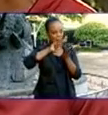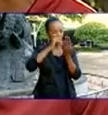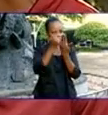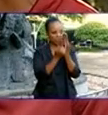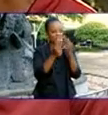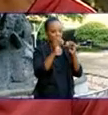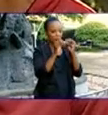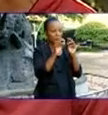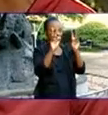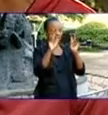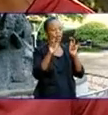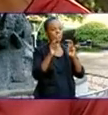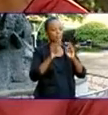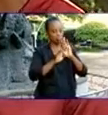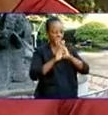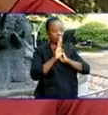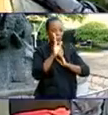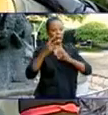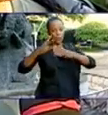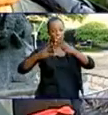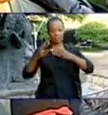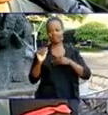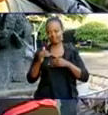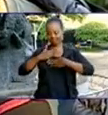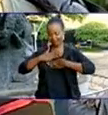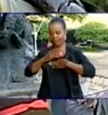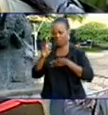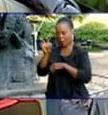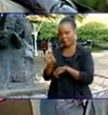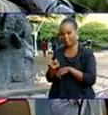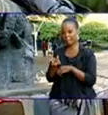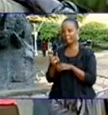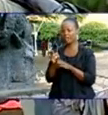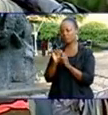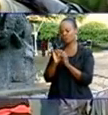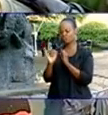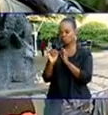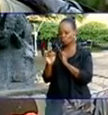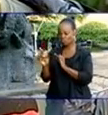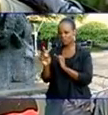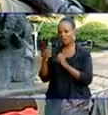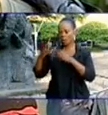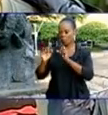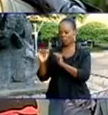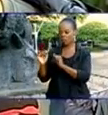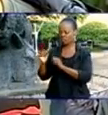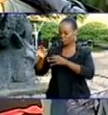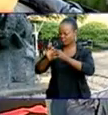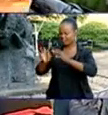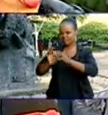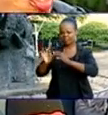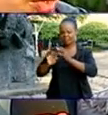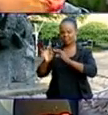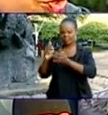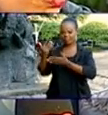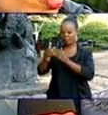considered as well, we will be very much grateful. Well, we appreciate you coming here, talking to us, and more importantly for the work that you're doing to help your fellow